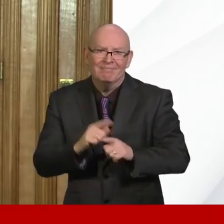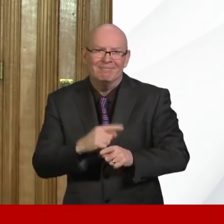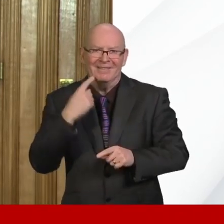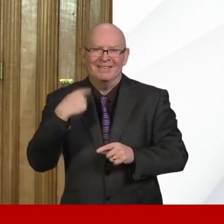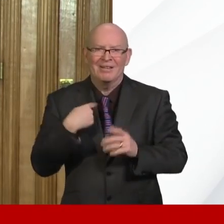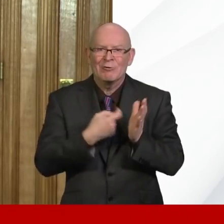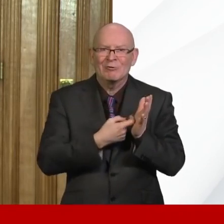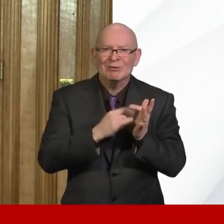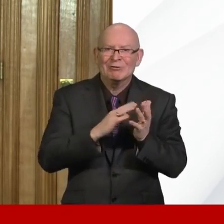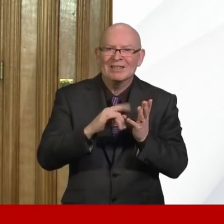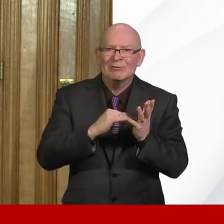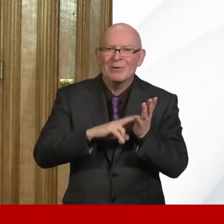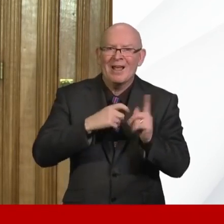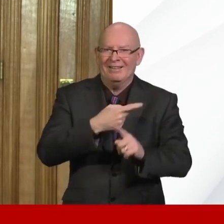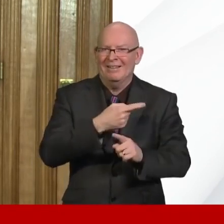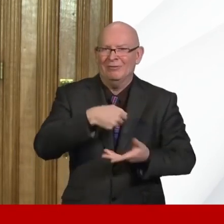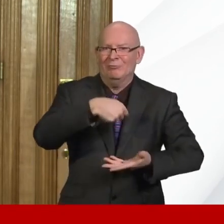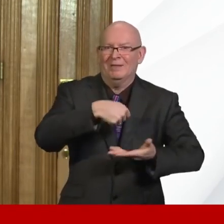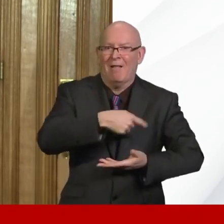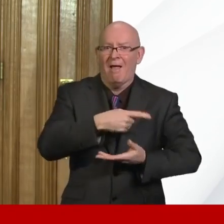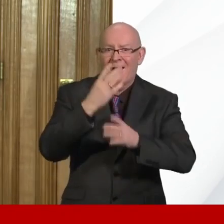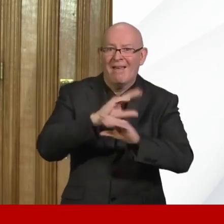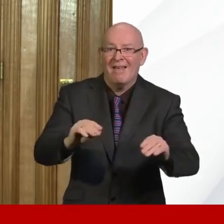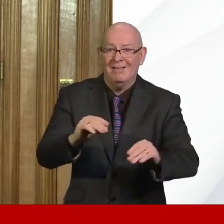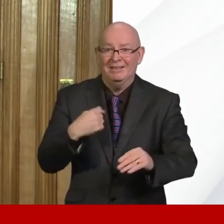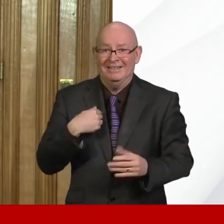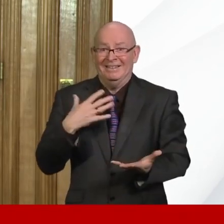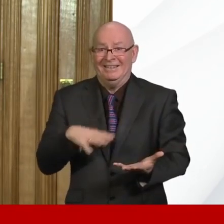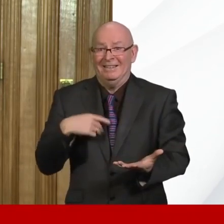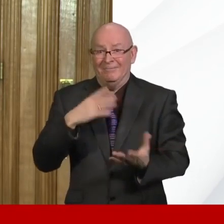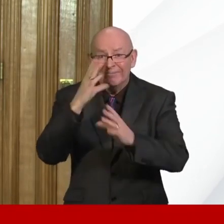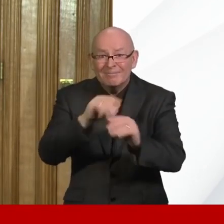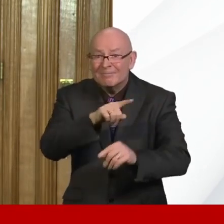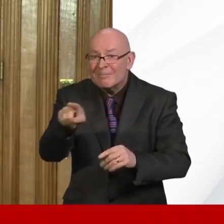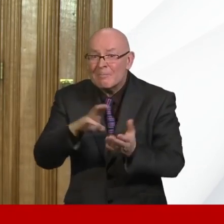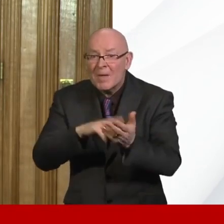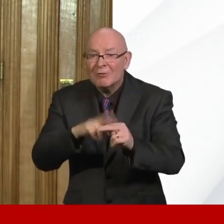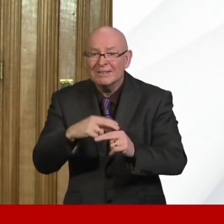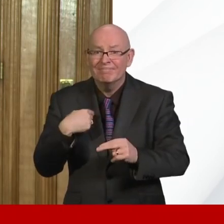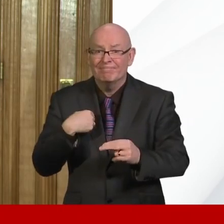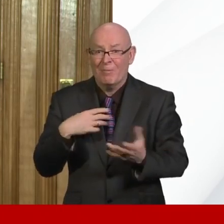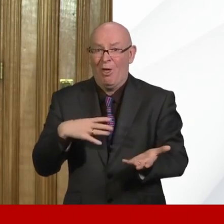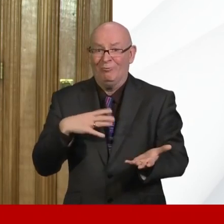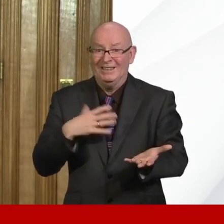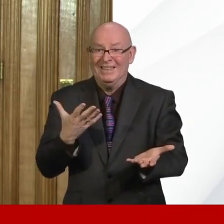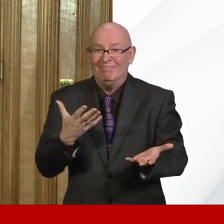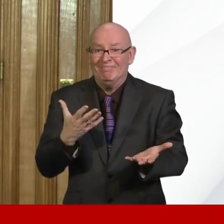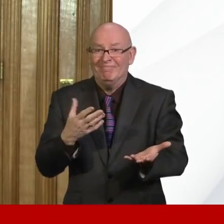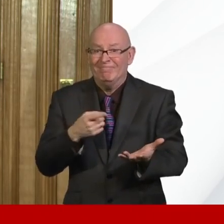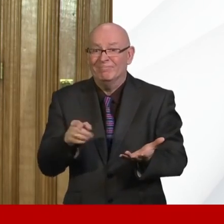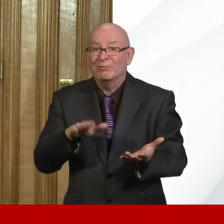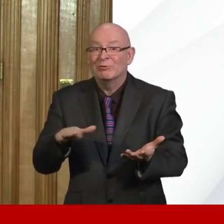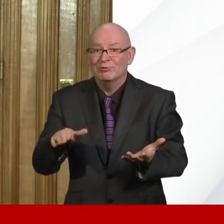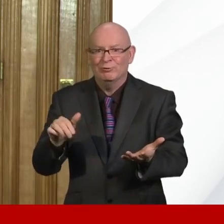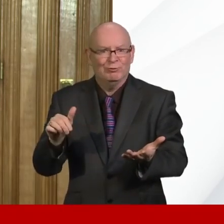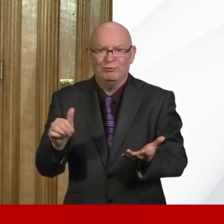to thank families for their sacrifice at this difficult time. And I want to thank the whole country for the efforts that people are making